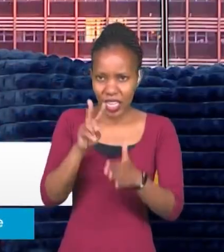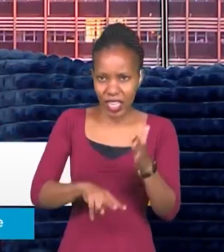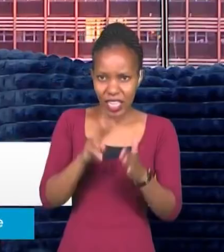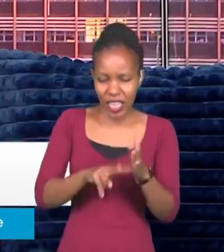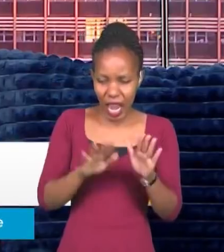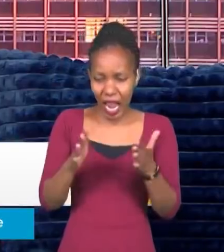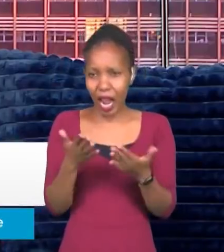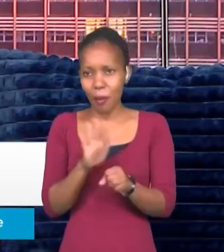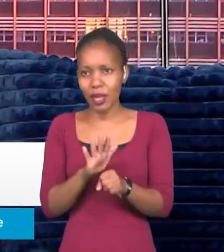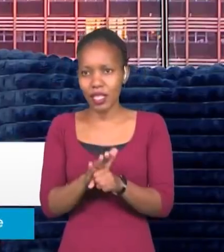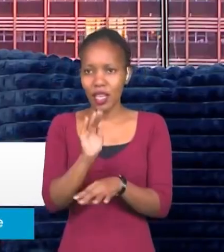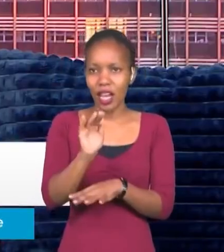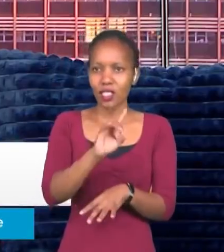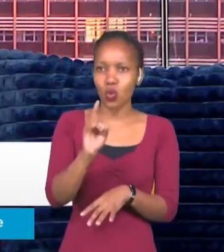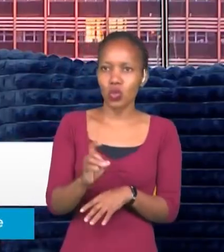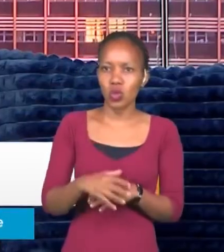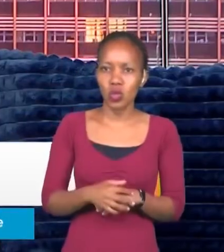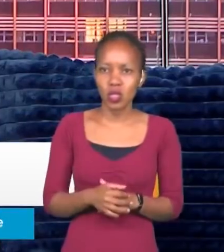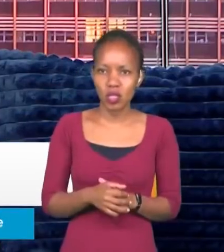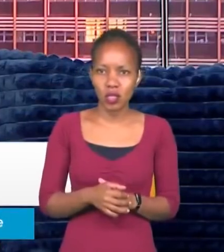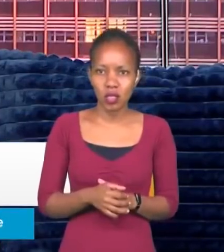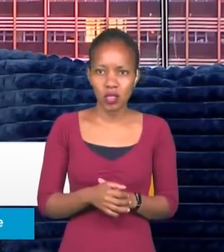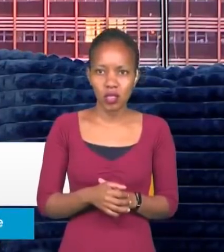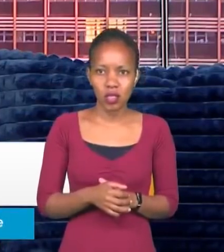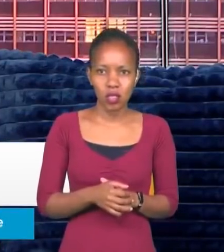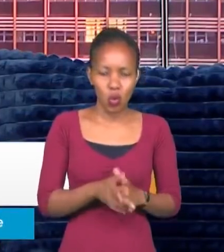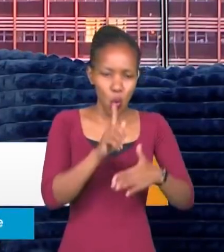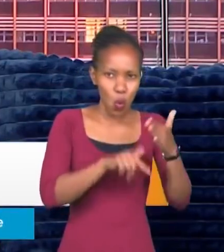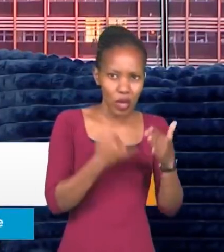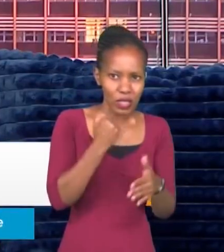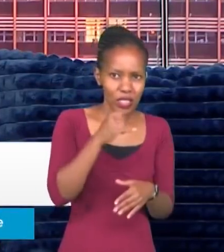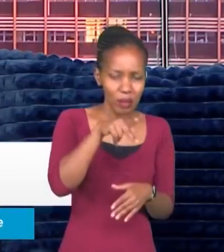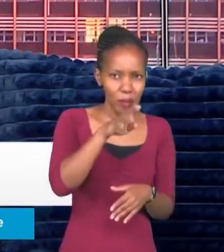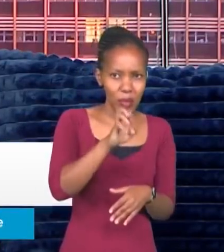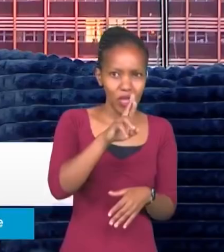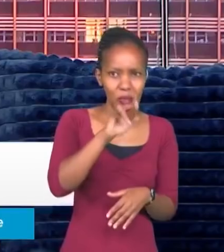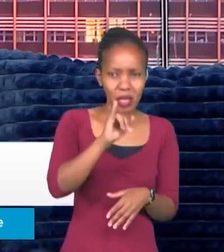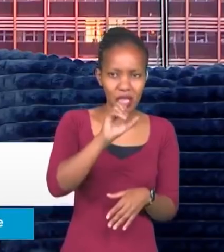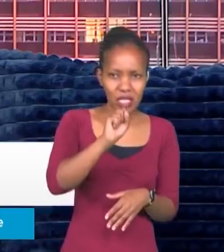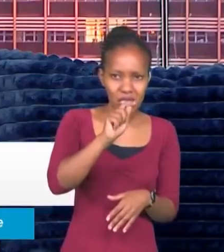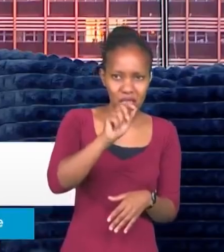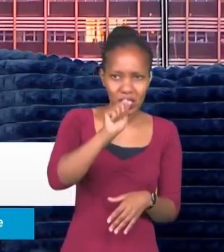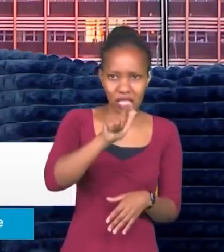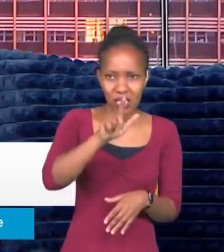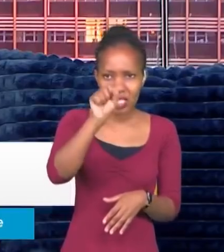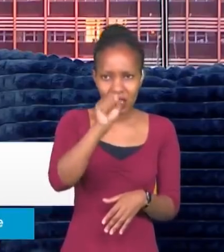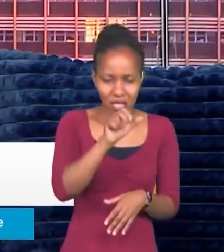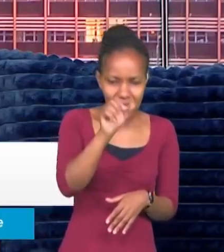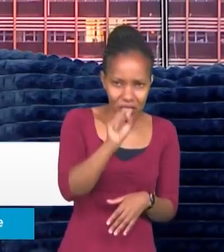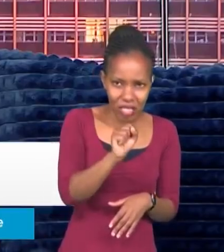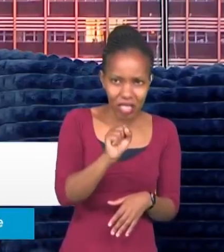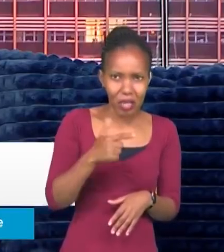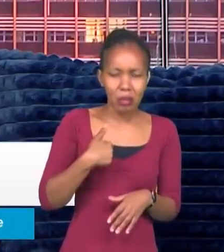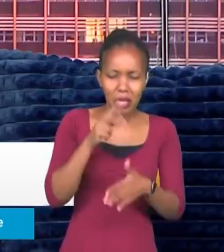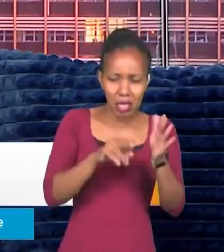And he asks you a question. I remember him asking, what is peristalsis? You told me that you read up to page 39. What is peristalsis? I'm like, oh God, I did